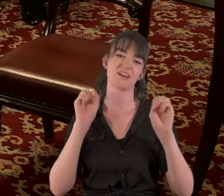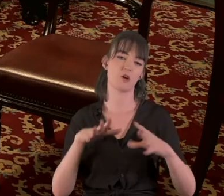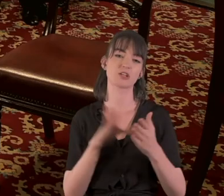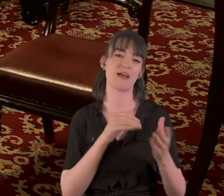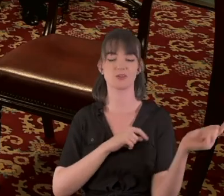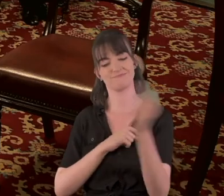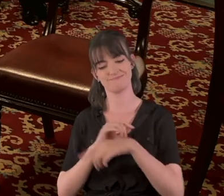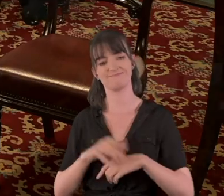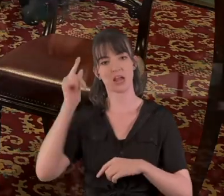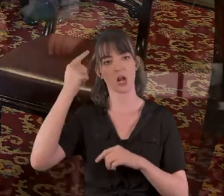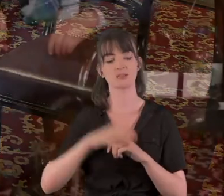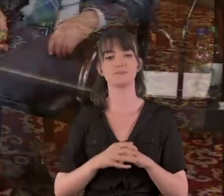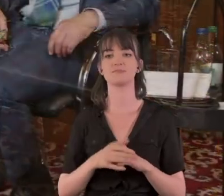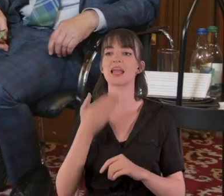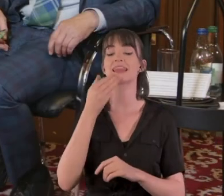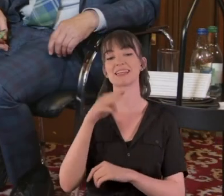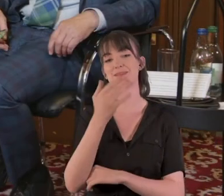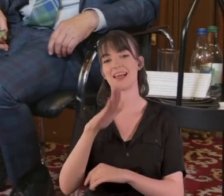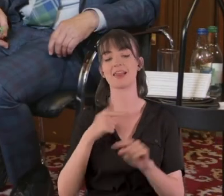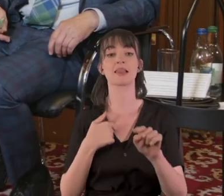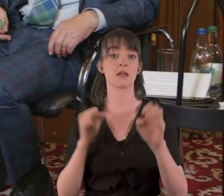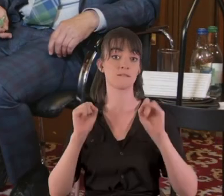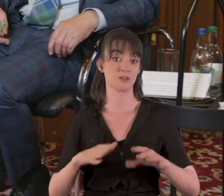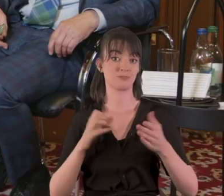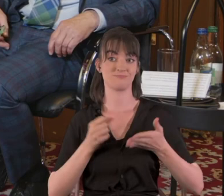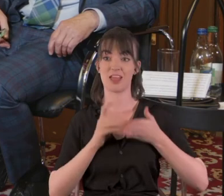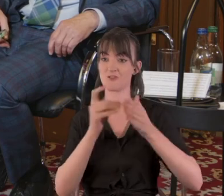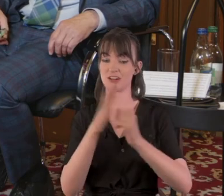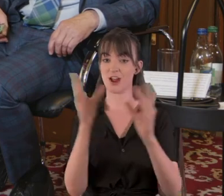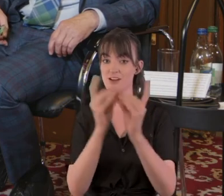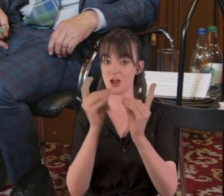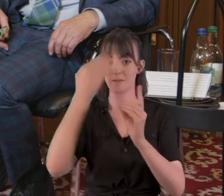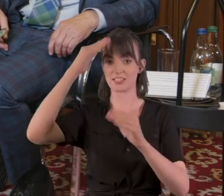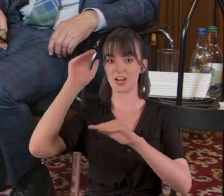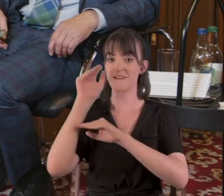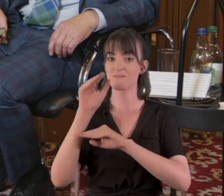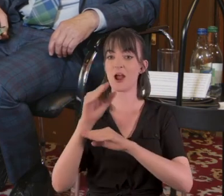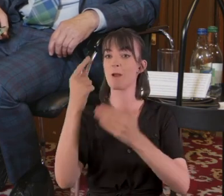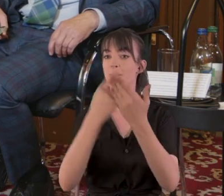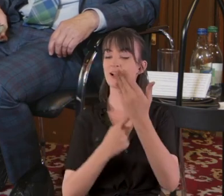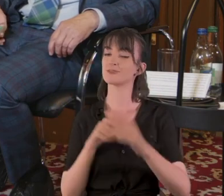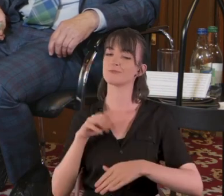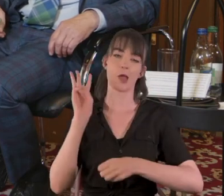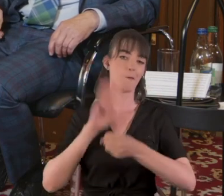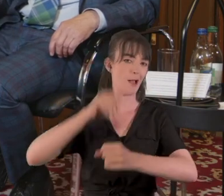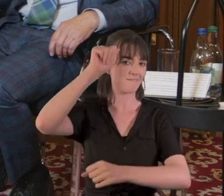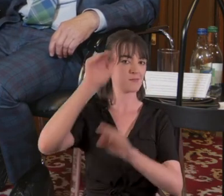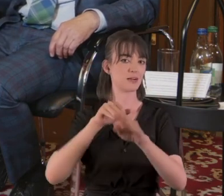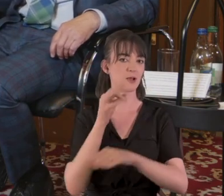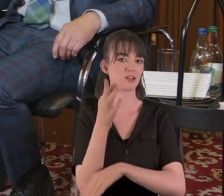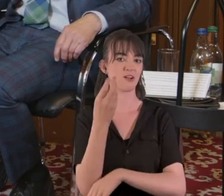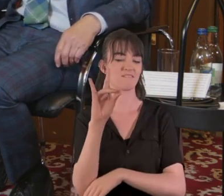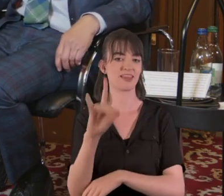perspective. Thanks, Michael. And, of course, as the Director of Documents and Irish Foreign Policy, you'll be well familiar with Griffith's role,